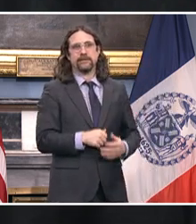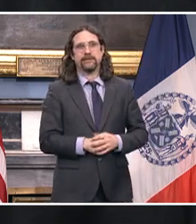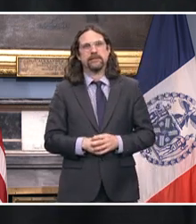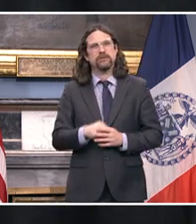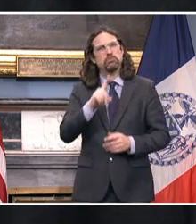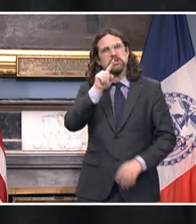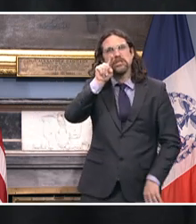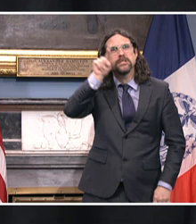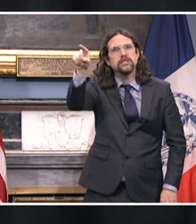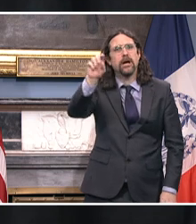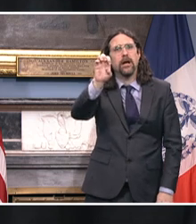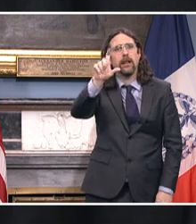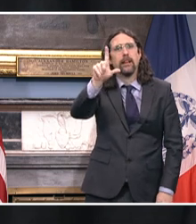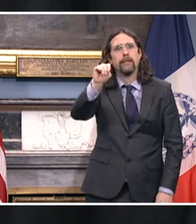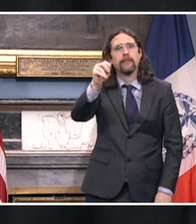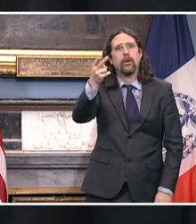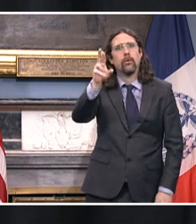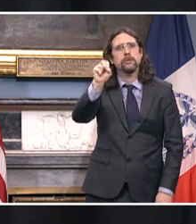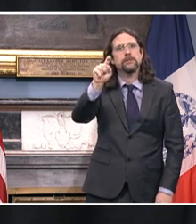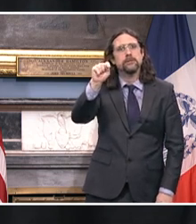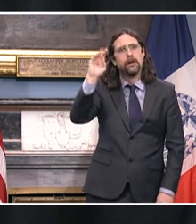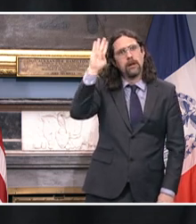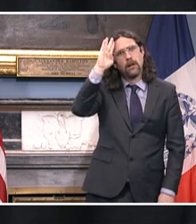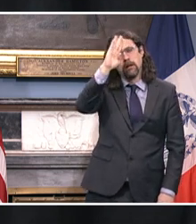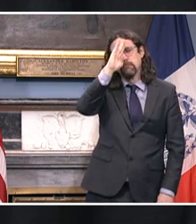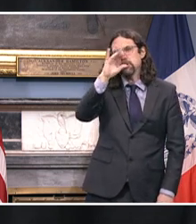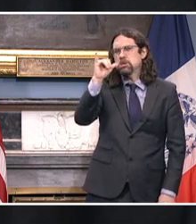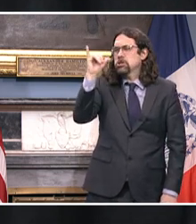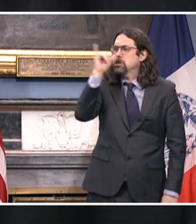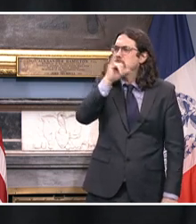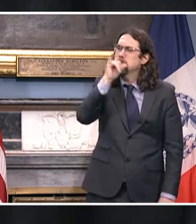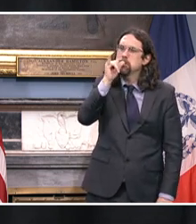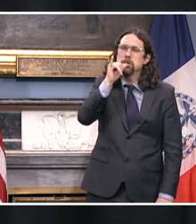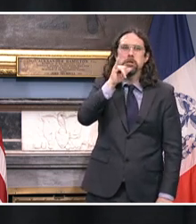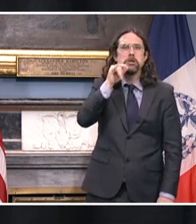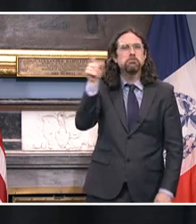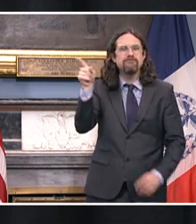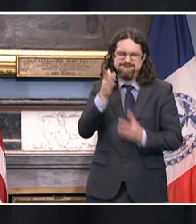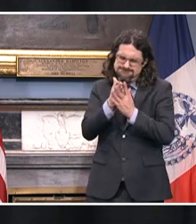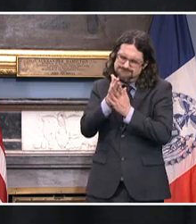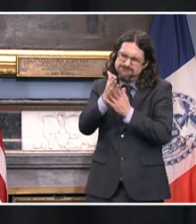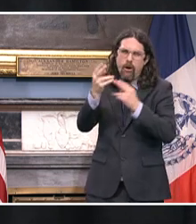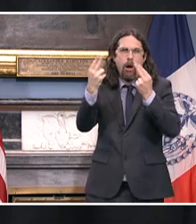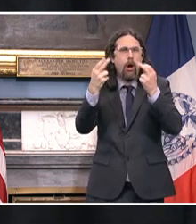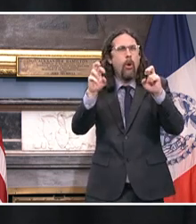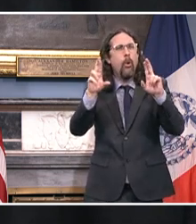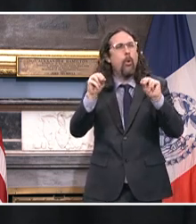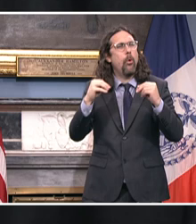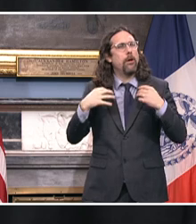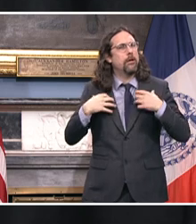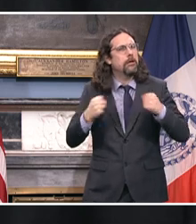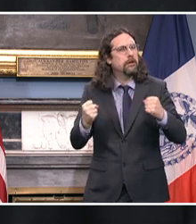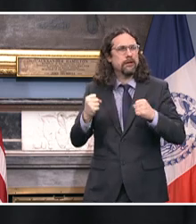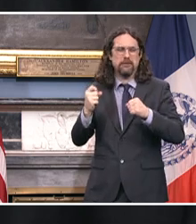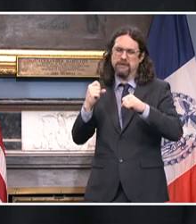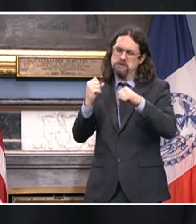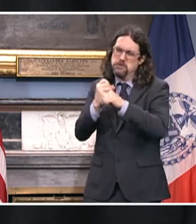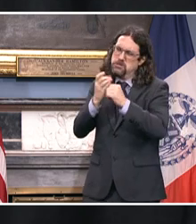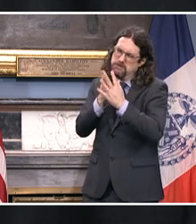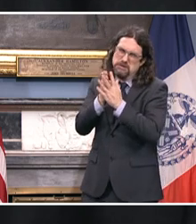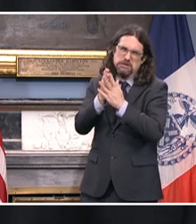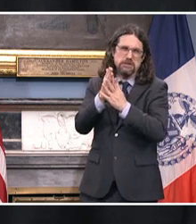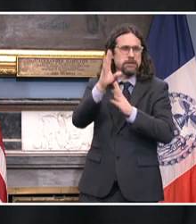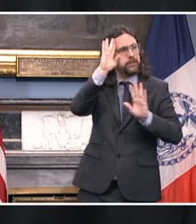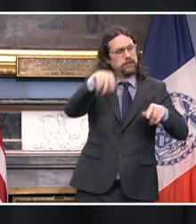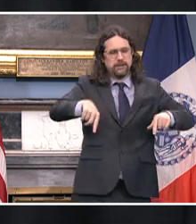We need to support them all the way through. No one thinks this is going to be over soon. It's going to take a lot more fight. But getting